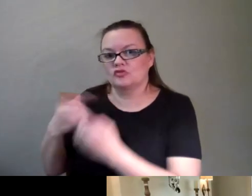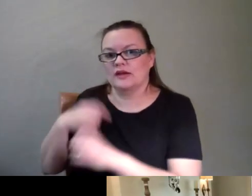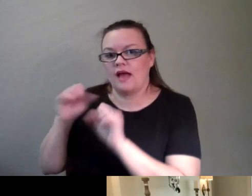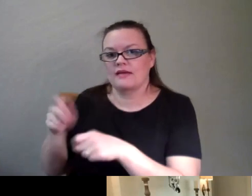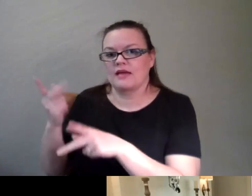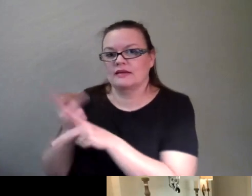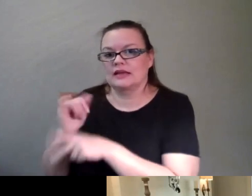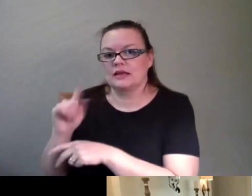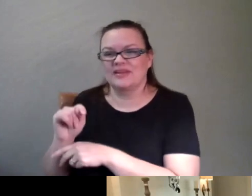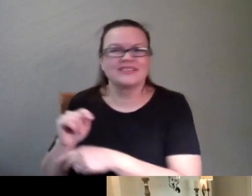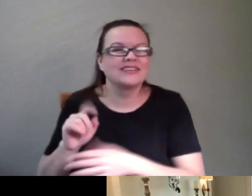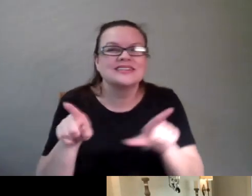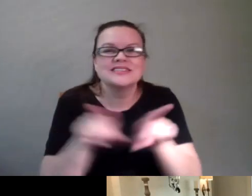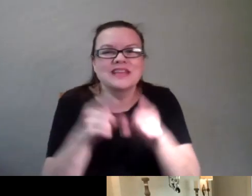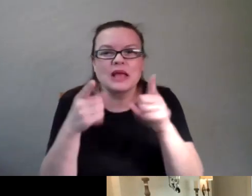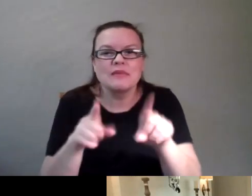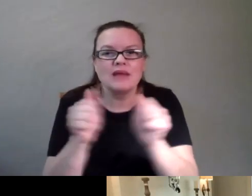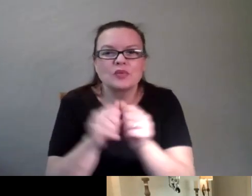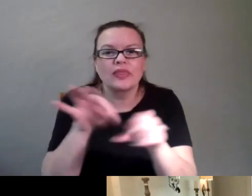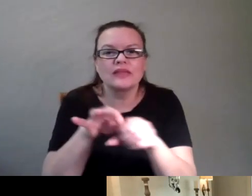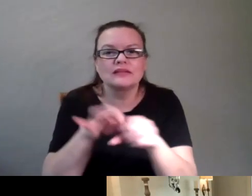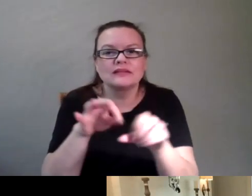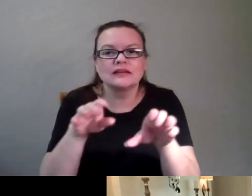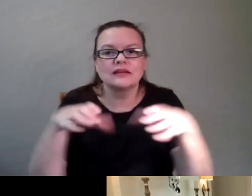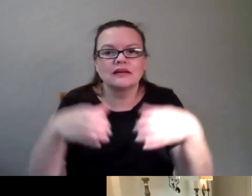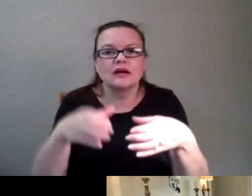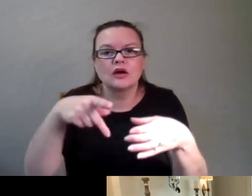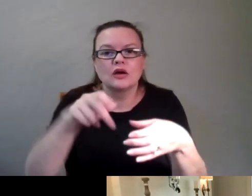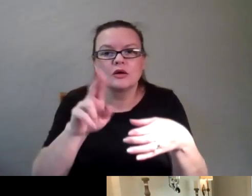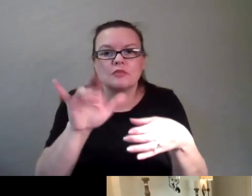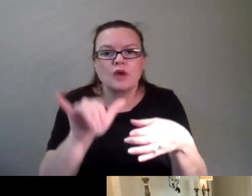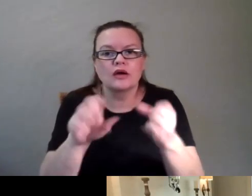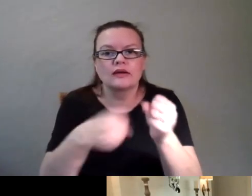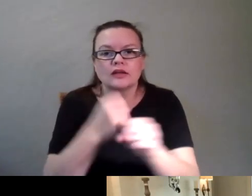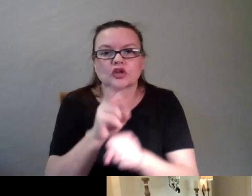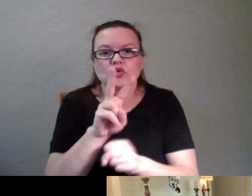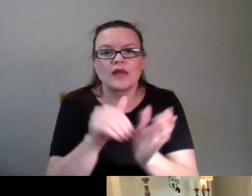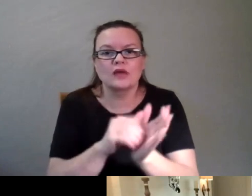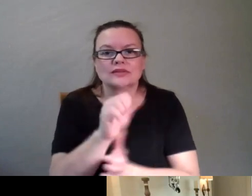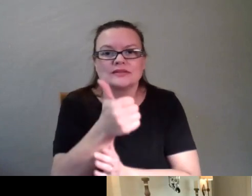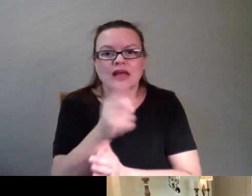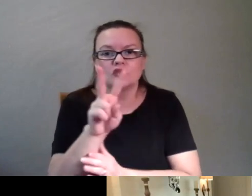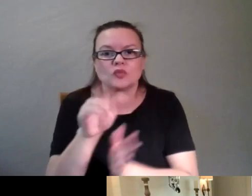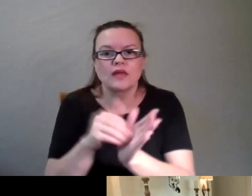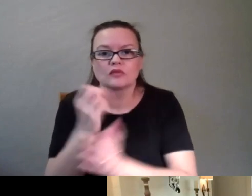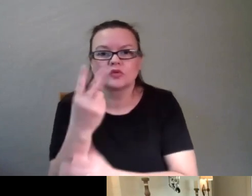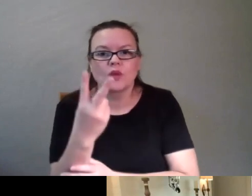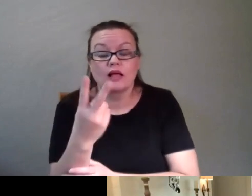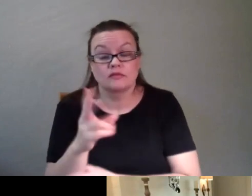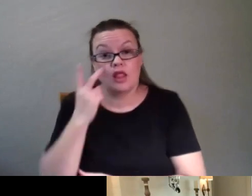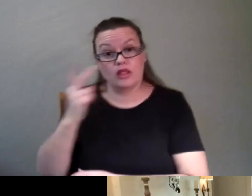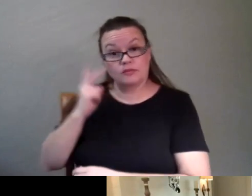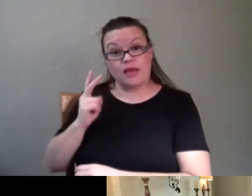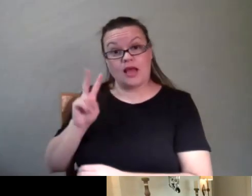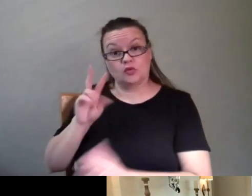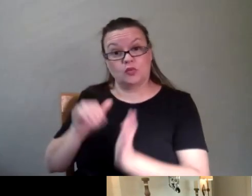in 2010, 2012. It is interesting if you look at the 2018 campaign, when we